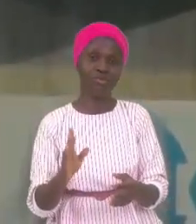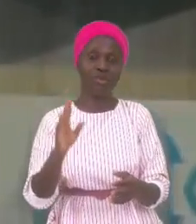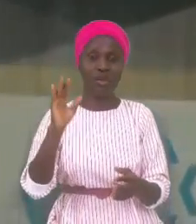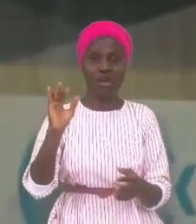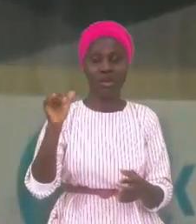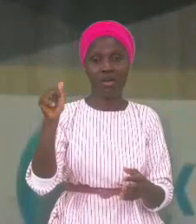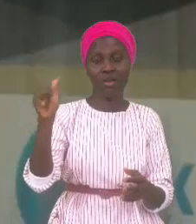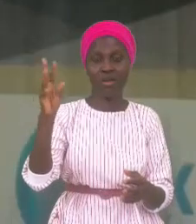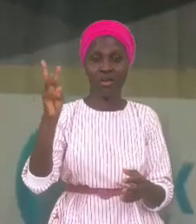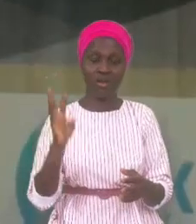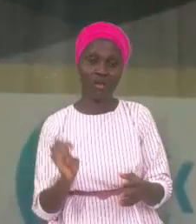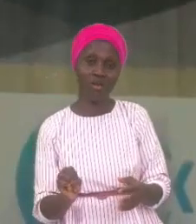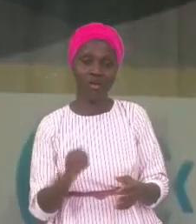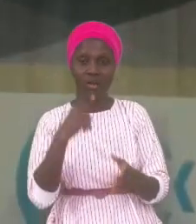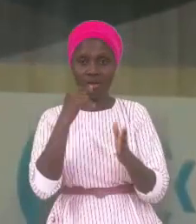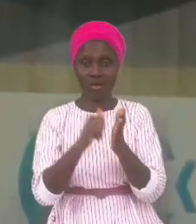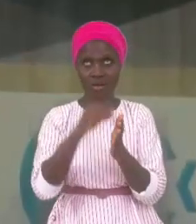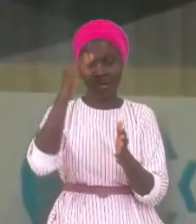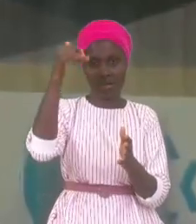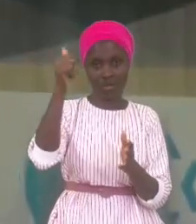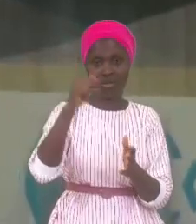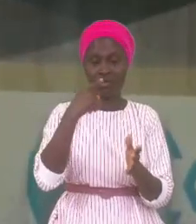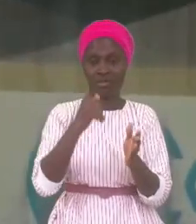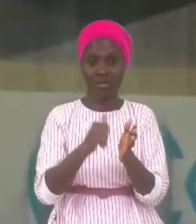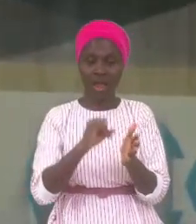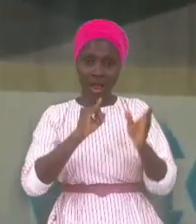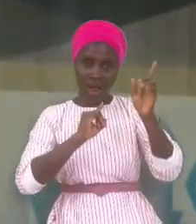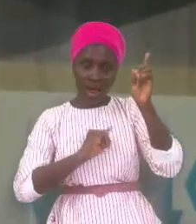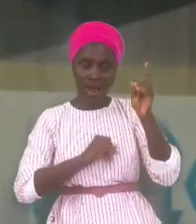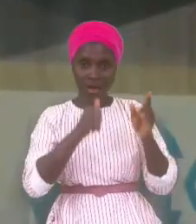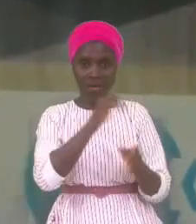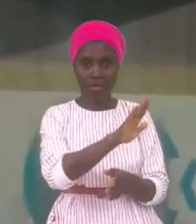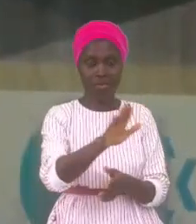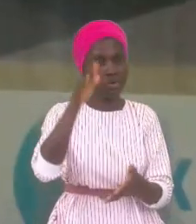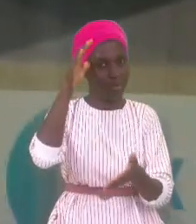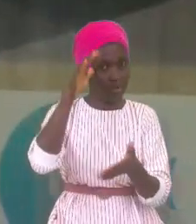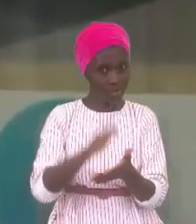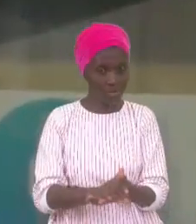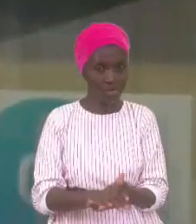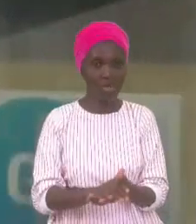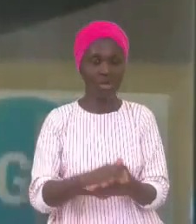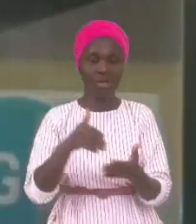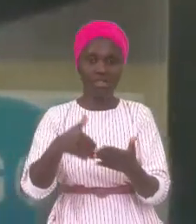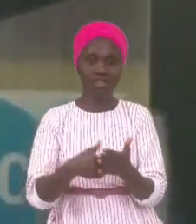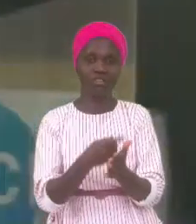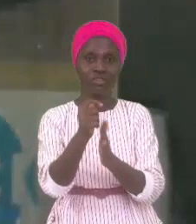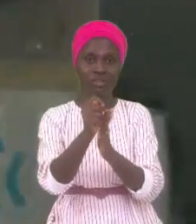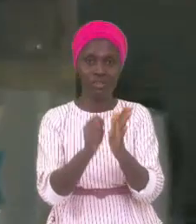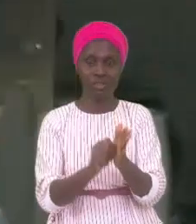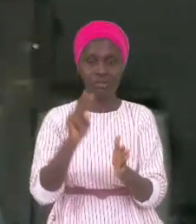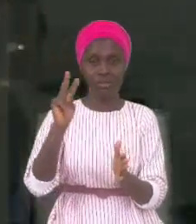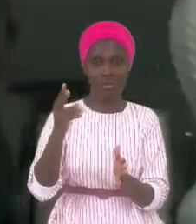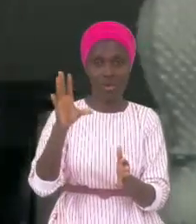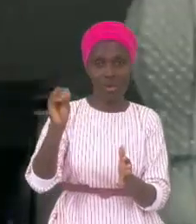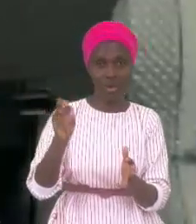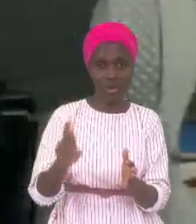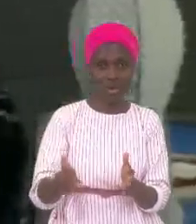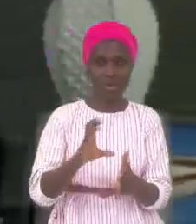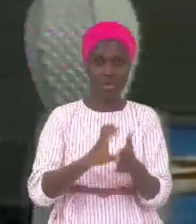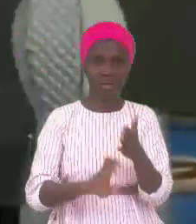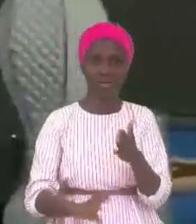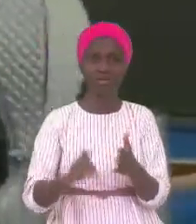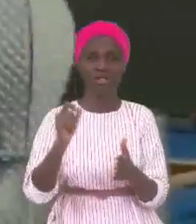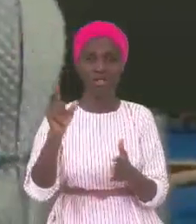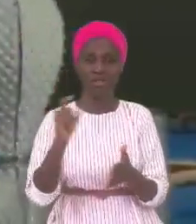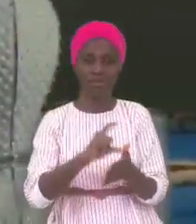said, I am your husband. Come to the New Testament now in 2 Corinthians chapter 11. I'm reading from verse 2.